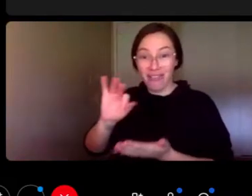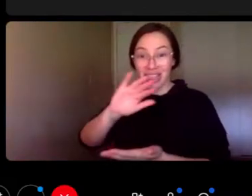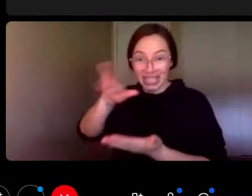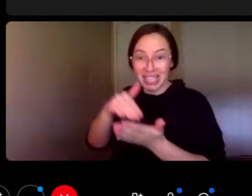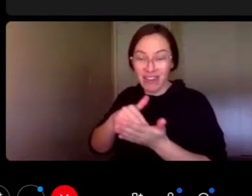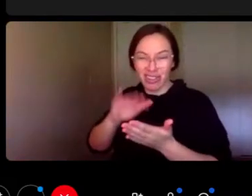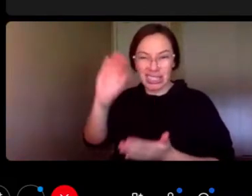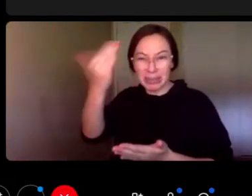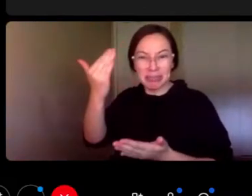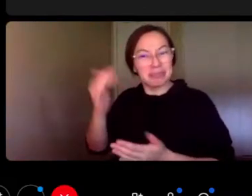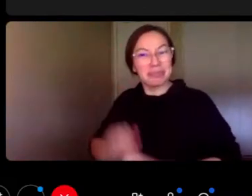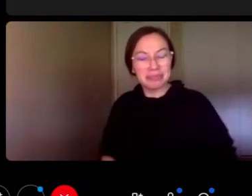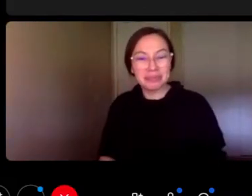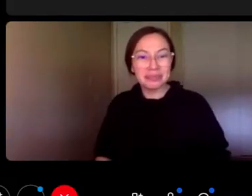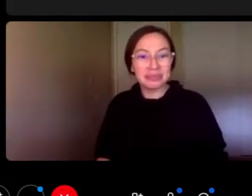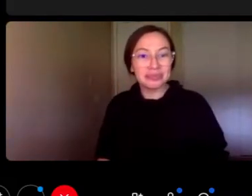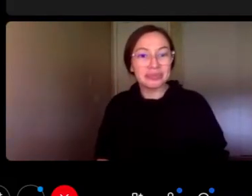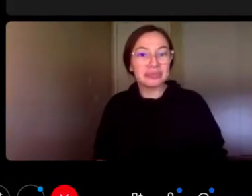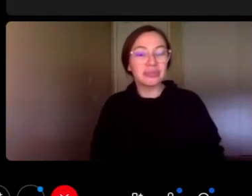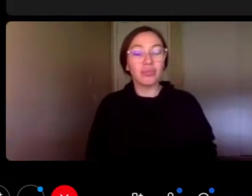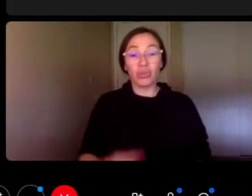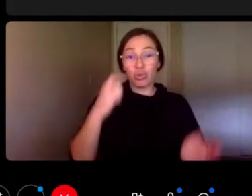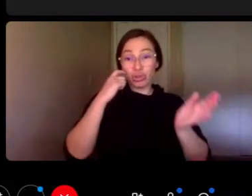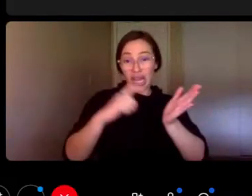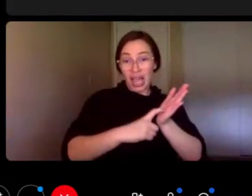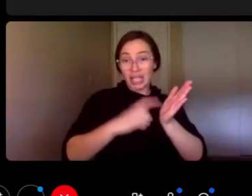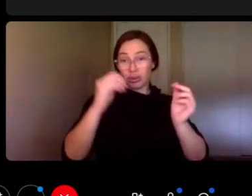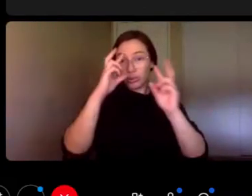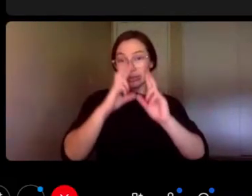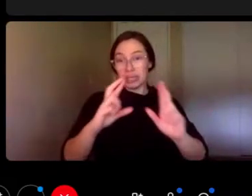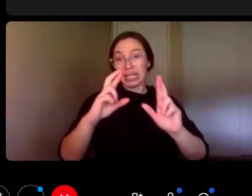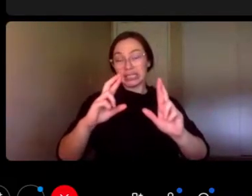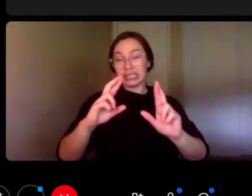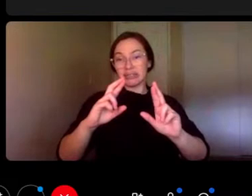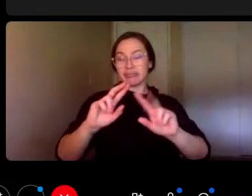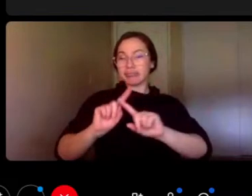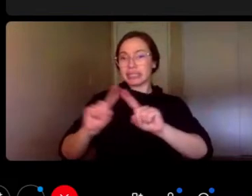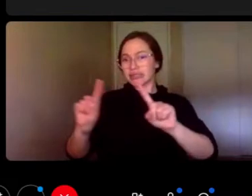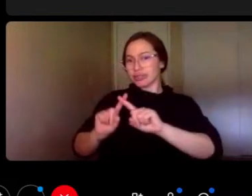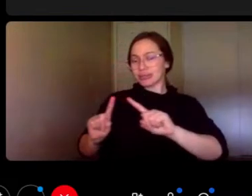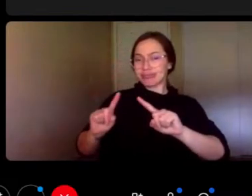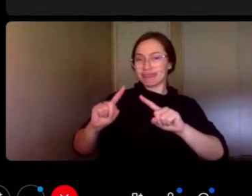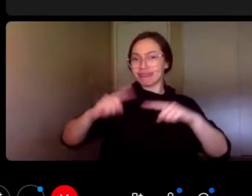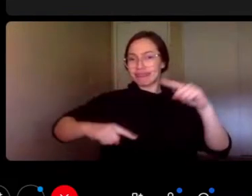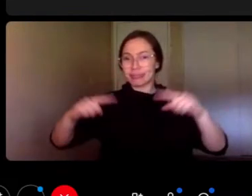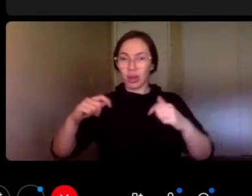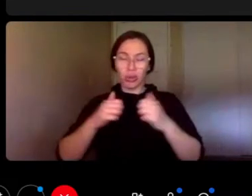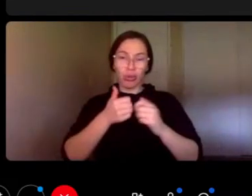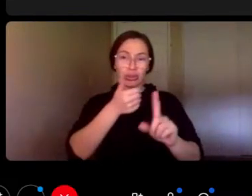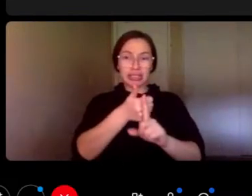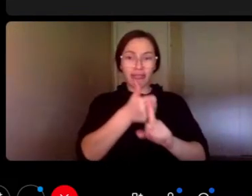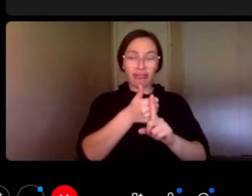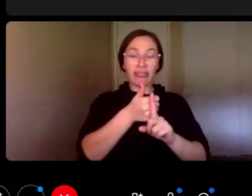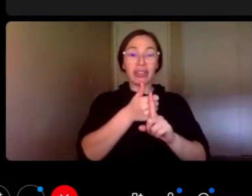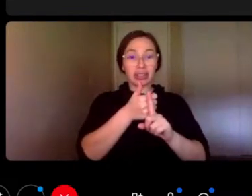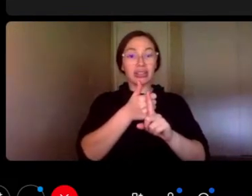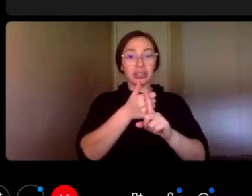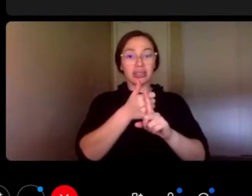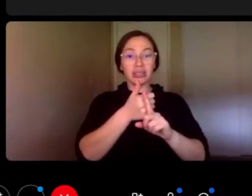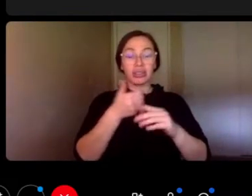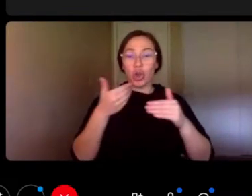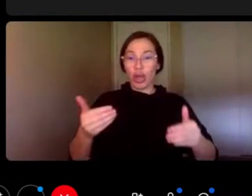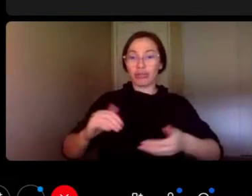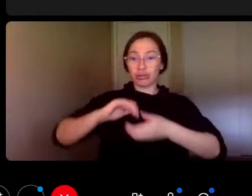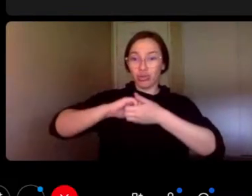up to look like. Recognize and respect differences among yourselves. Come to enjoy and respect those